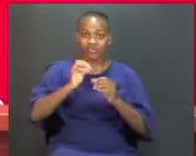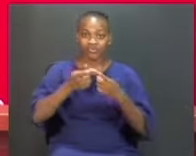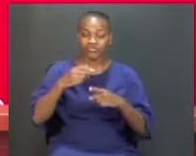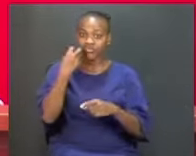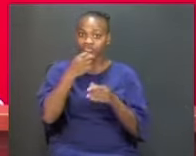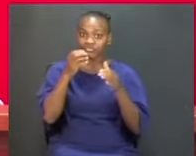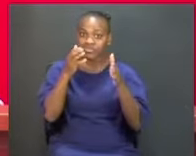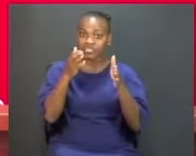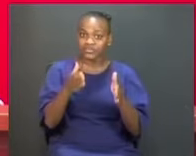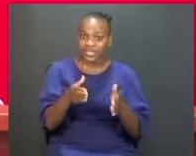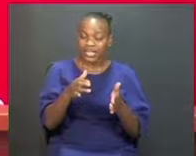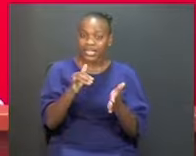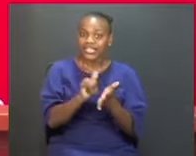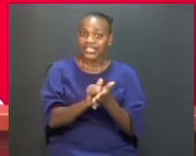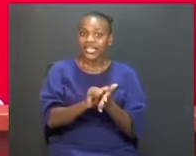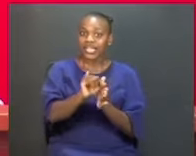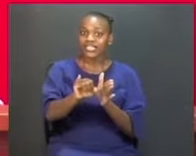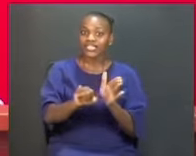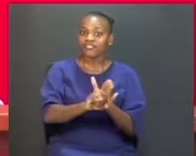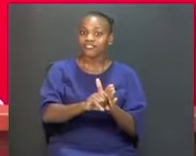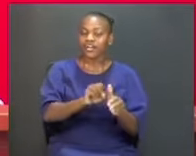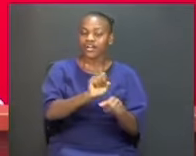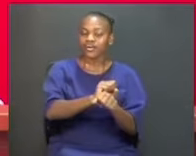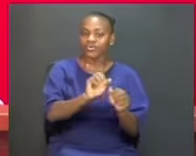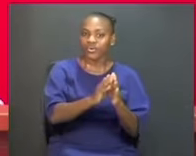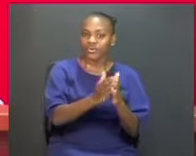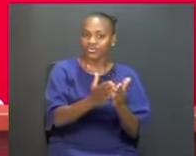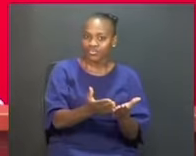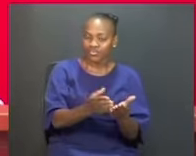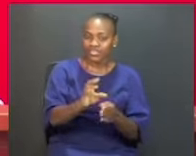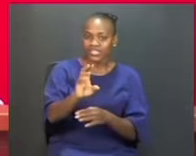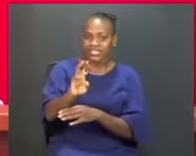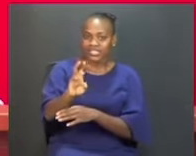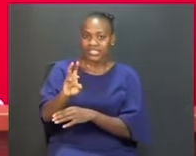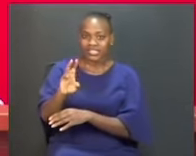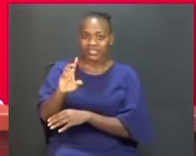which is captured in the Standing Orders